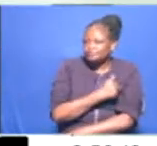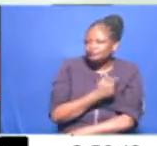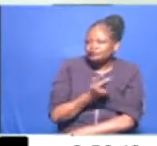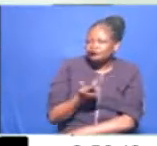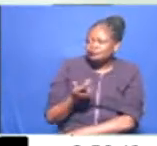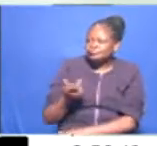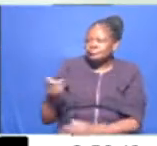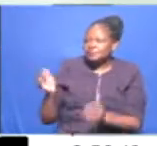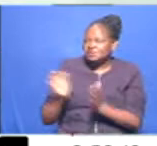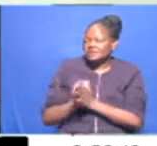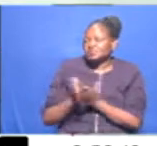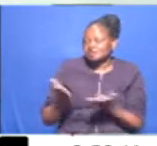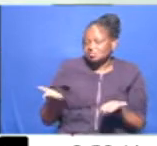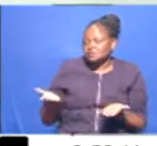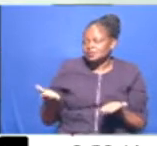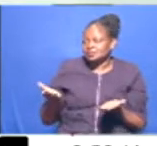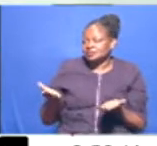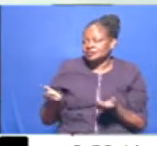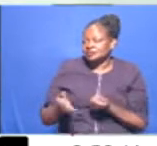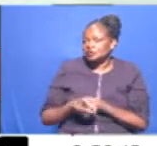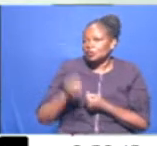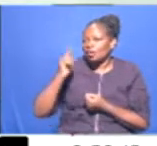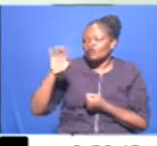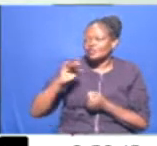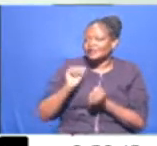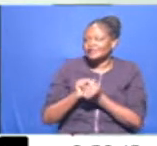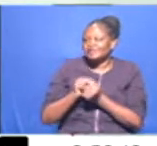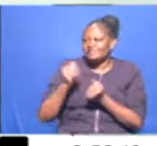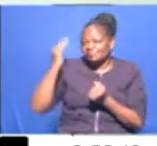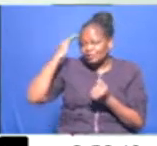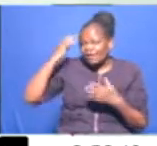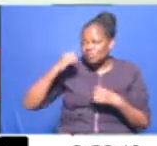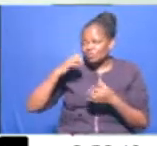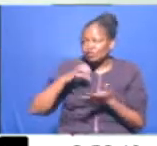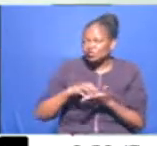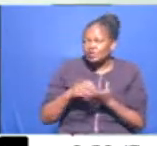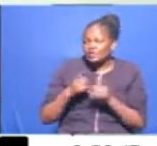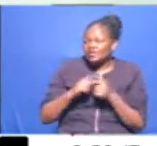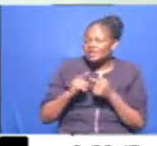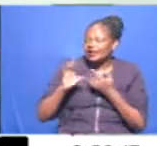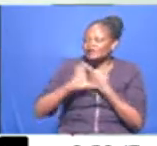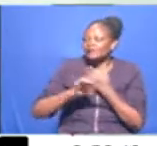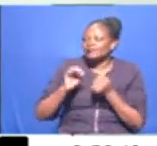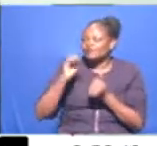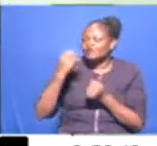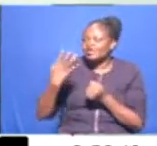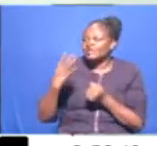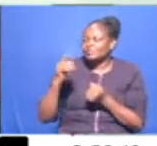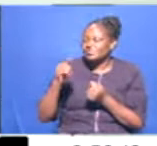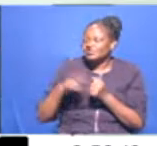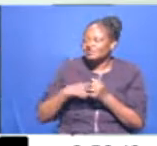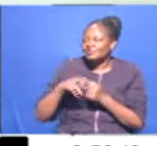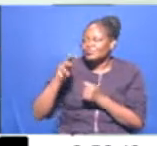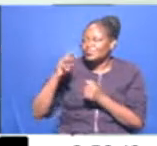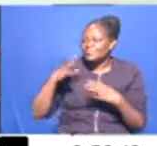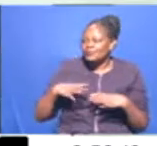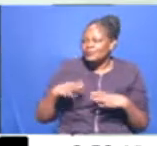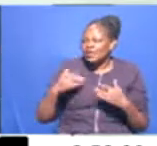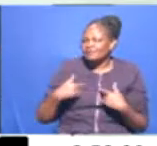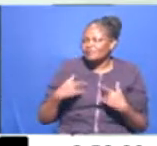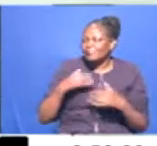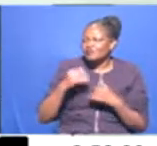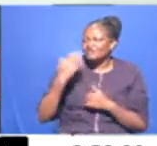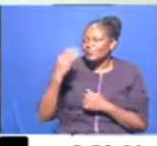And 1 in 10 in the population are having a mental health condition. So we are saying in a country of 53.7 million people, we are having